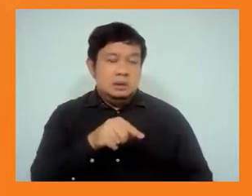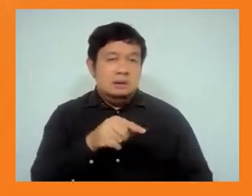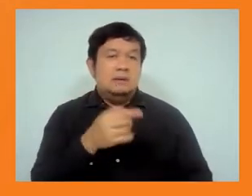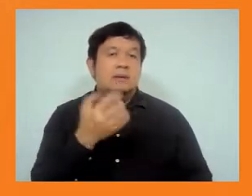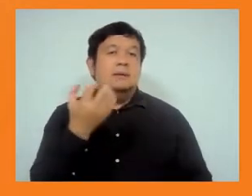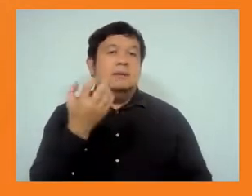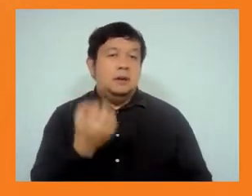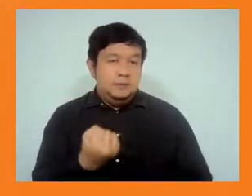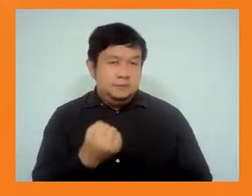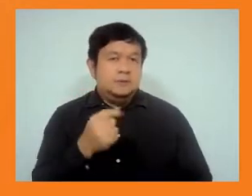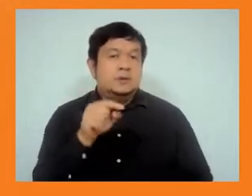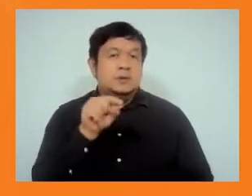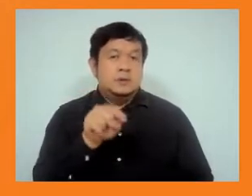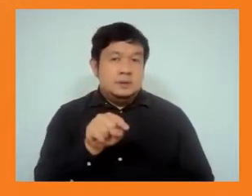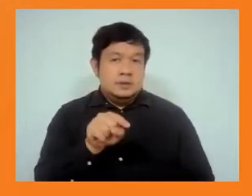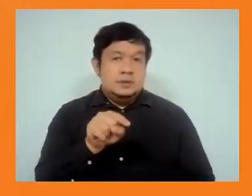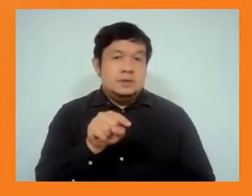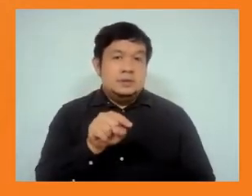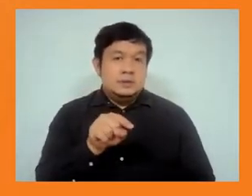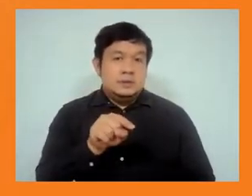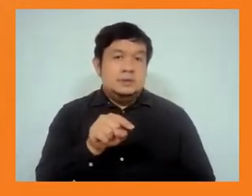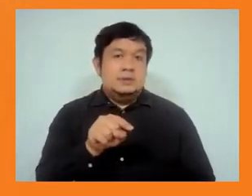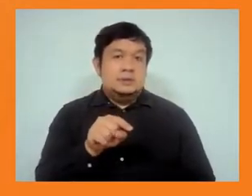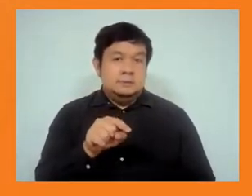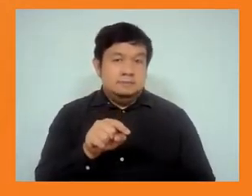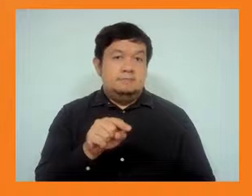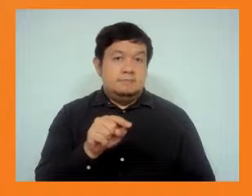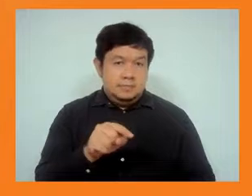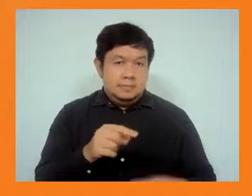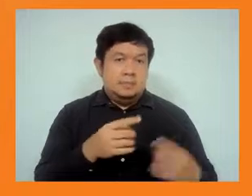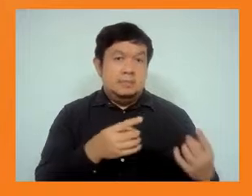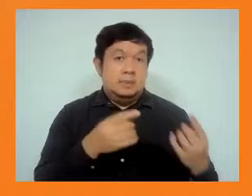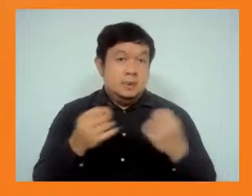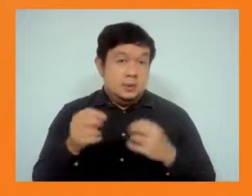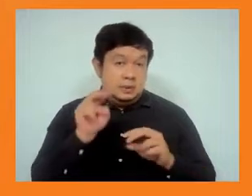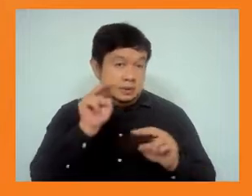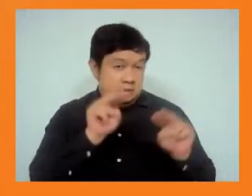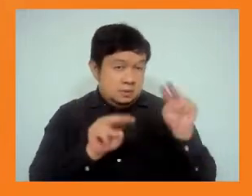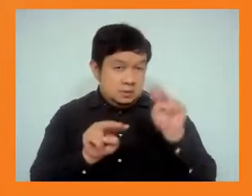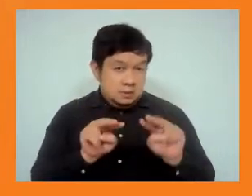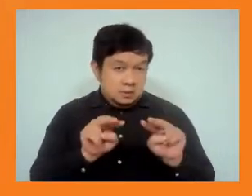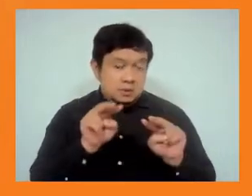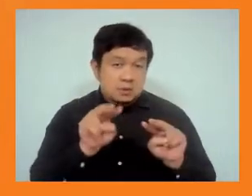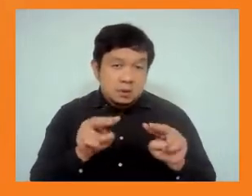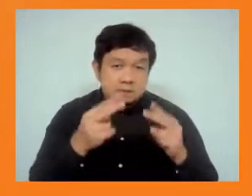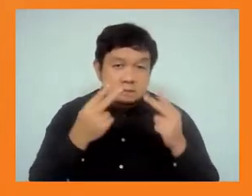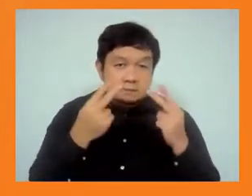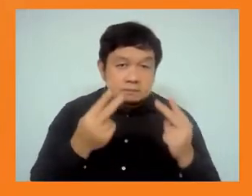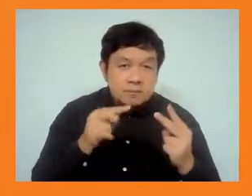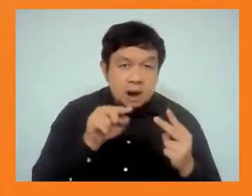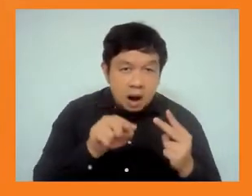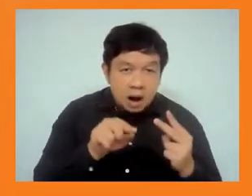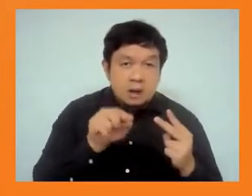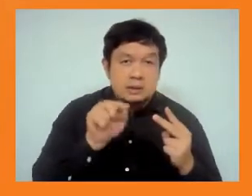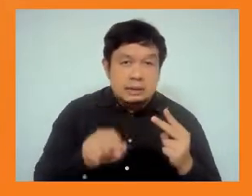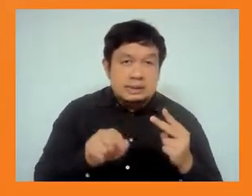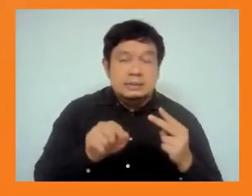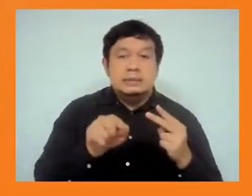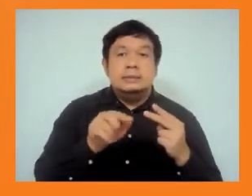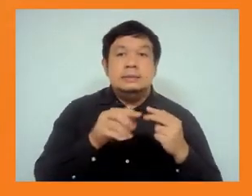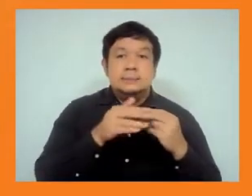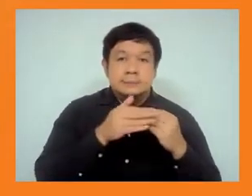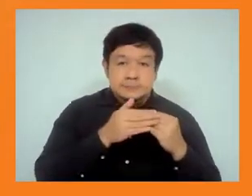where Bangalore, which is supposed to be the IT capital of India, was absolutely horribly and severely